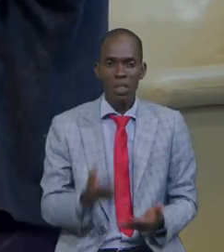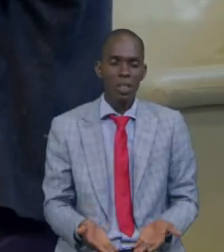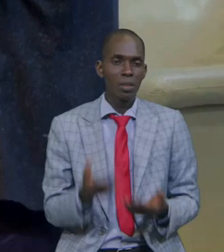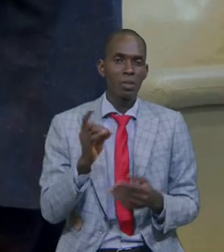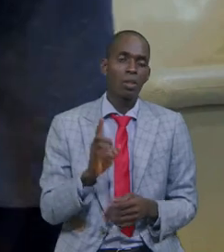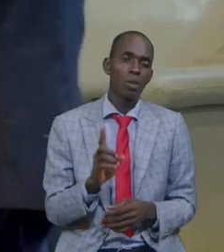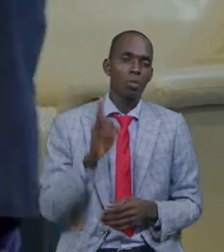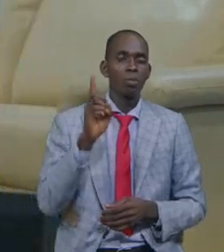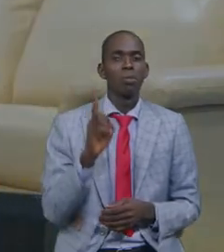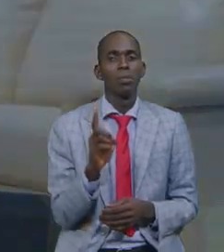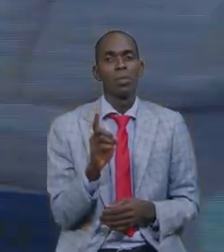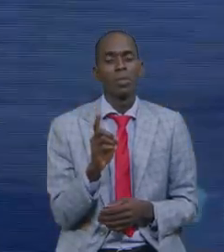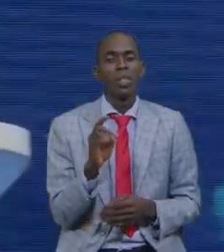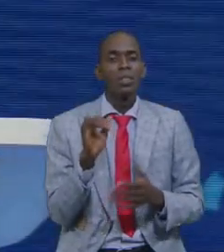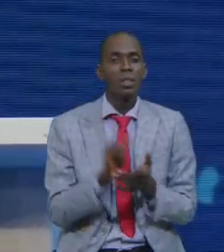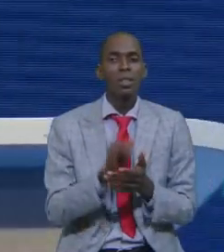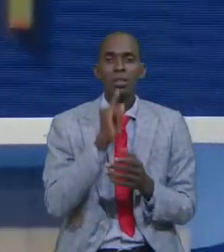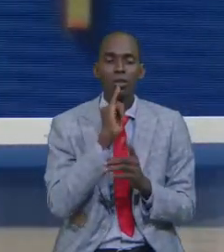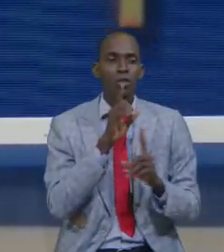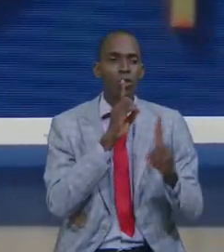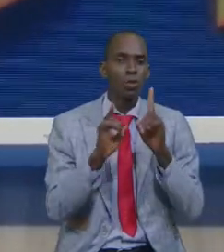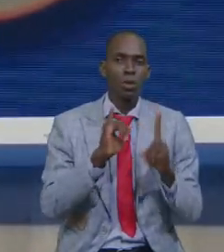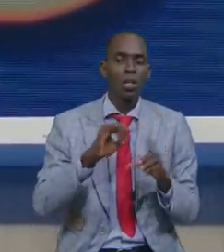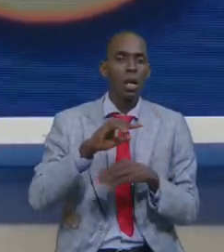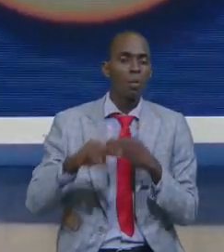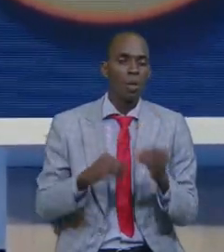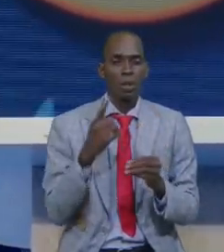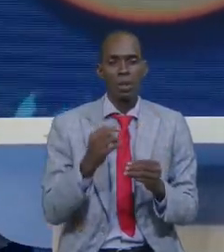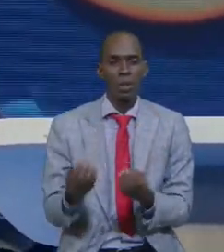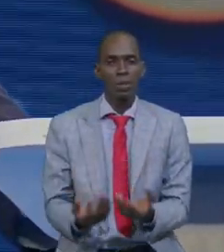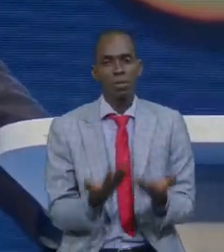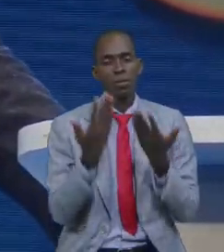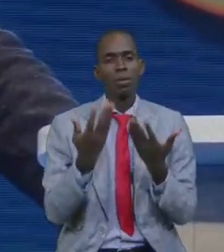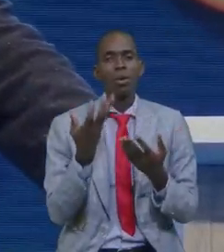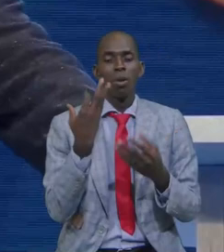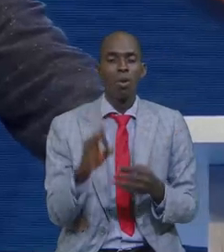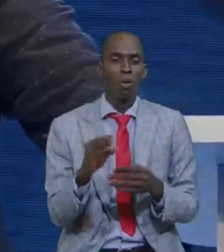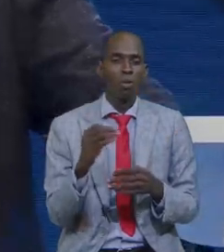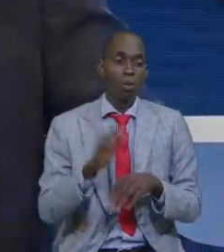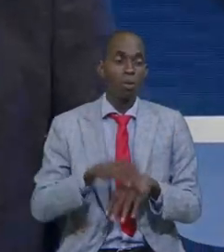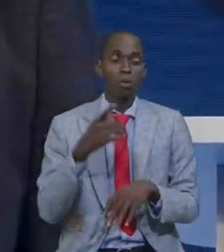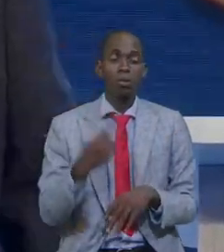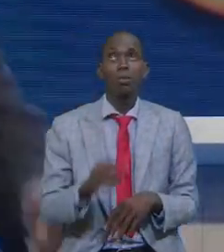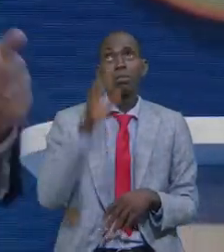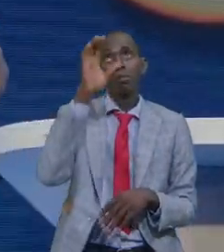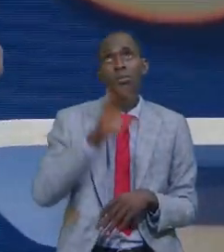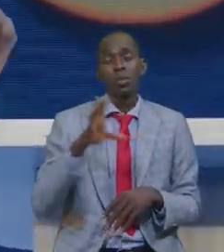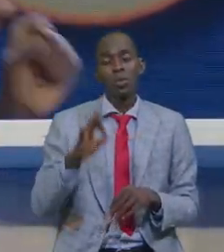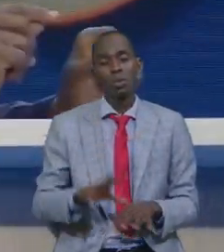Man lifted up. That's talking about his sacrifice on the cross of Calvary. Verse